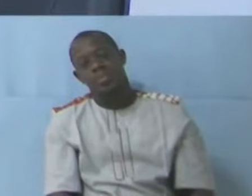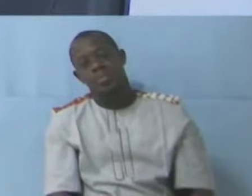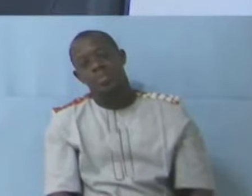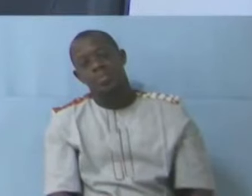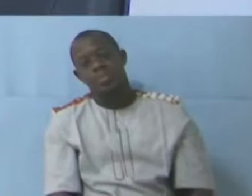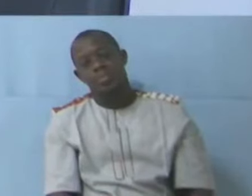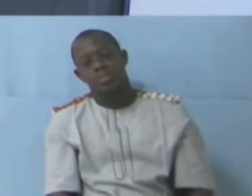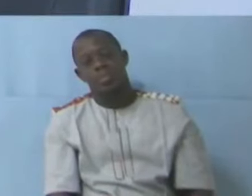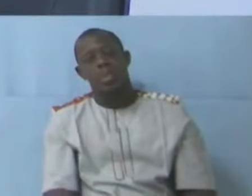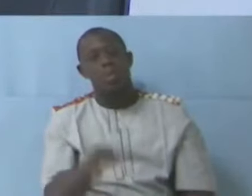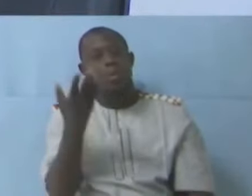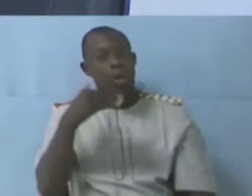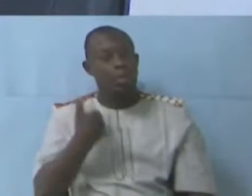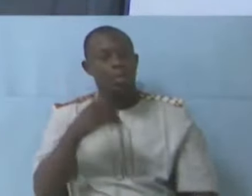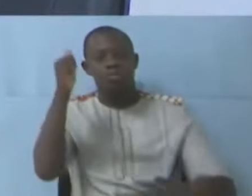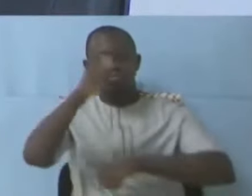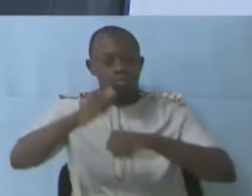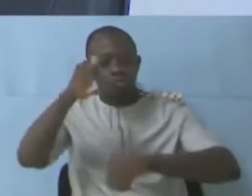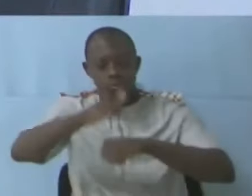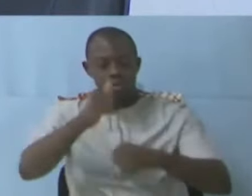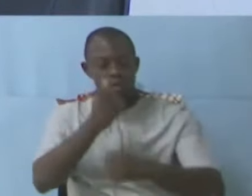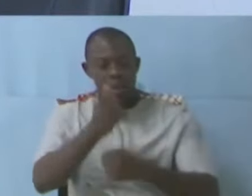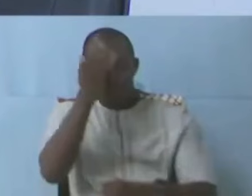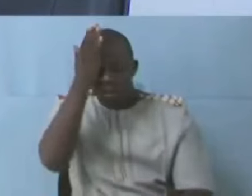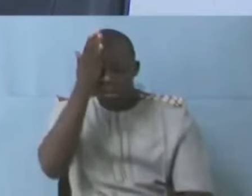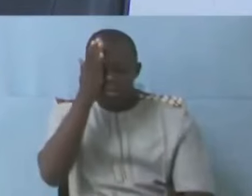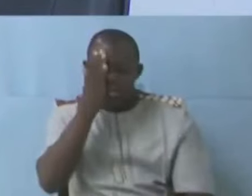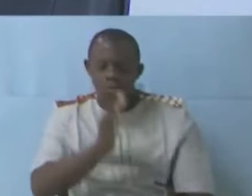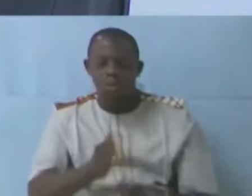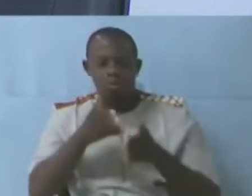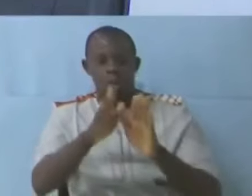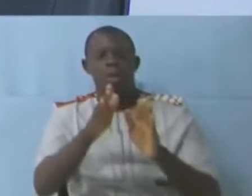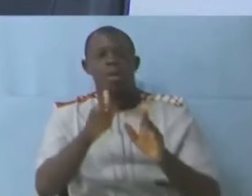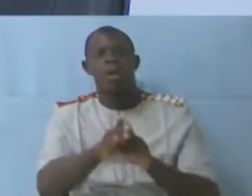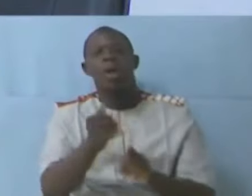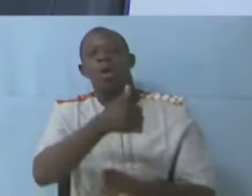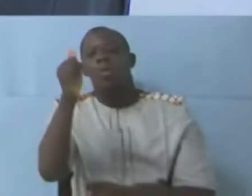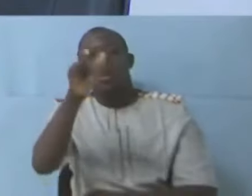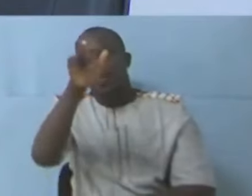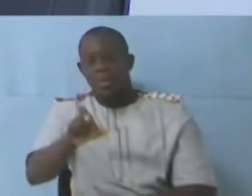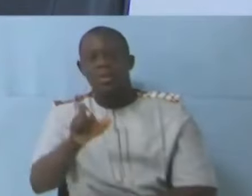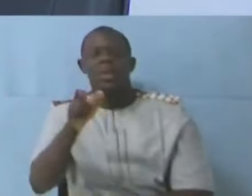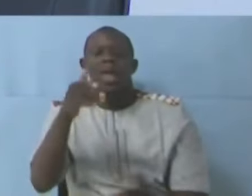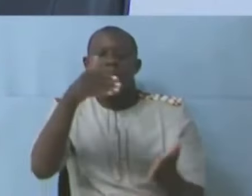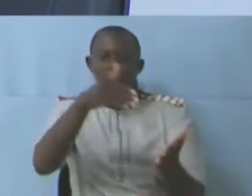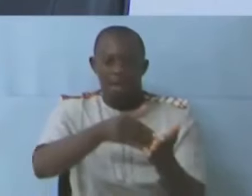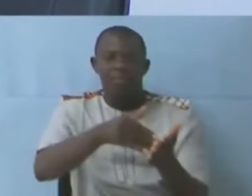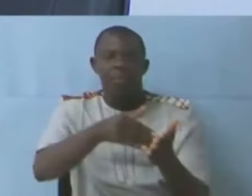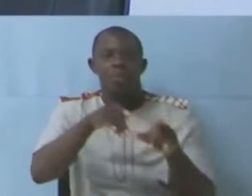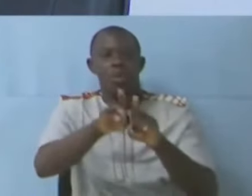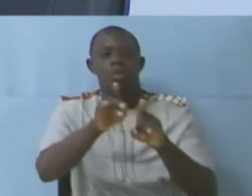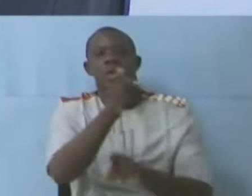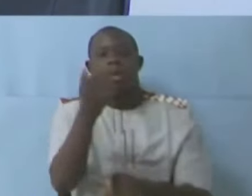doré seriously kena mo mujjé daw ci gaay né len hey yeen so len rayé ki fal lañu